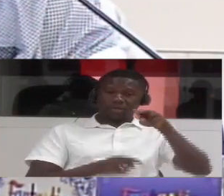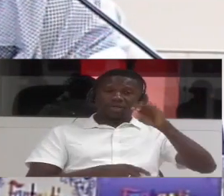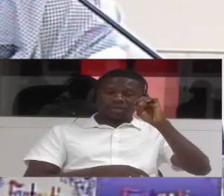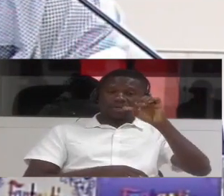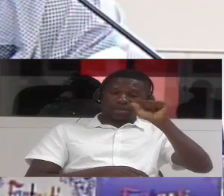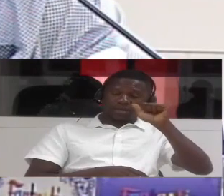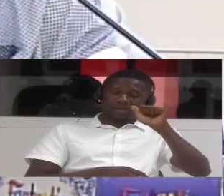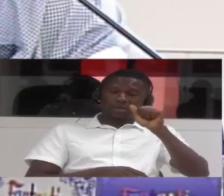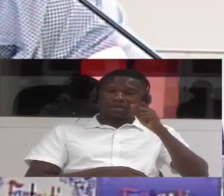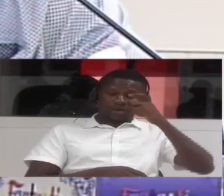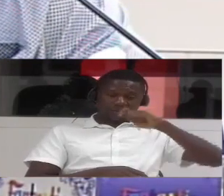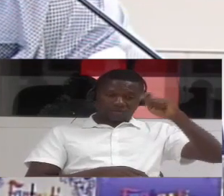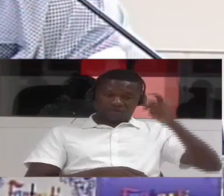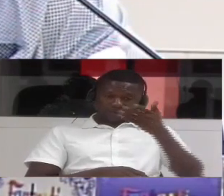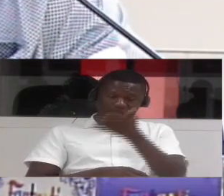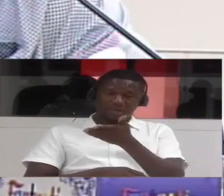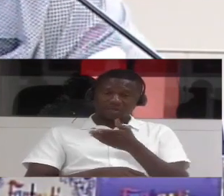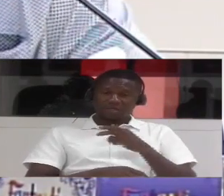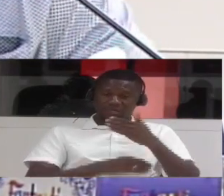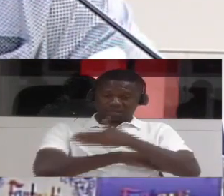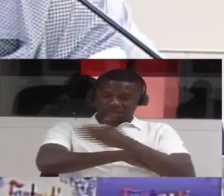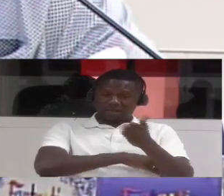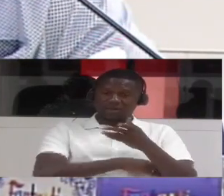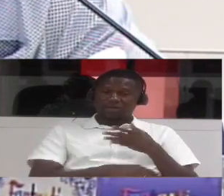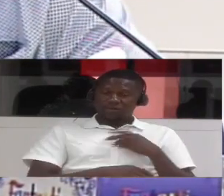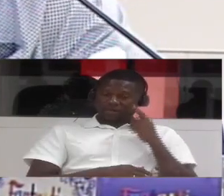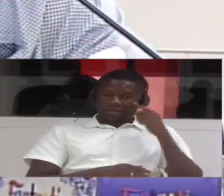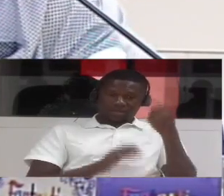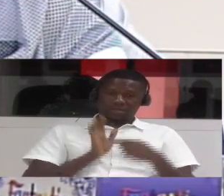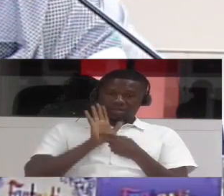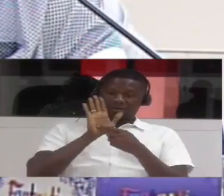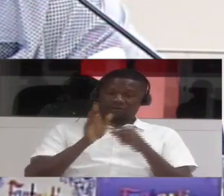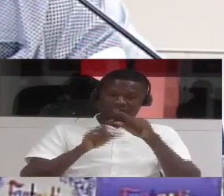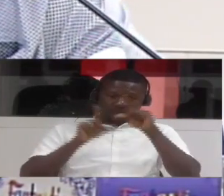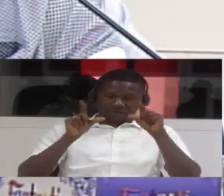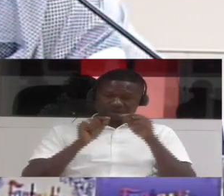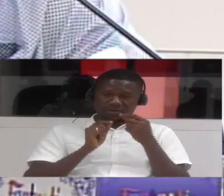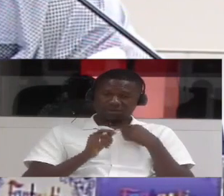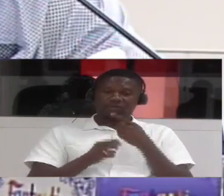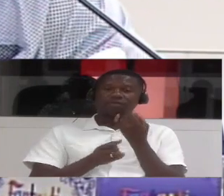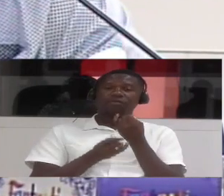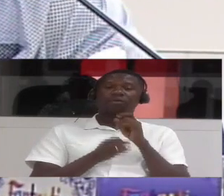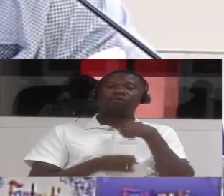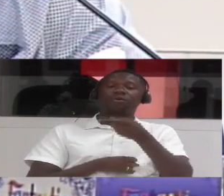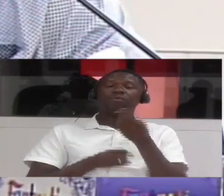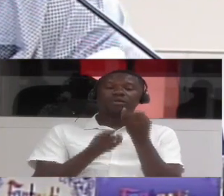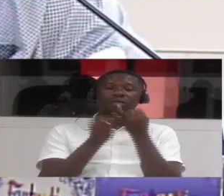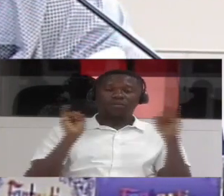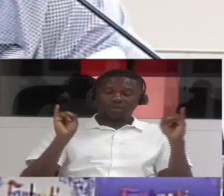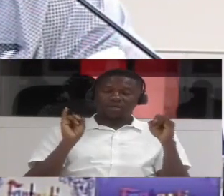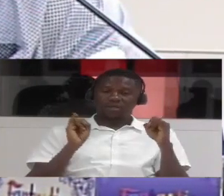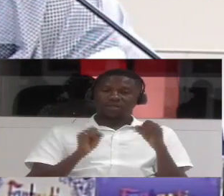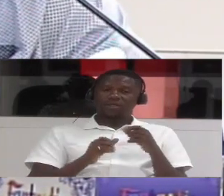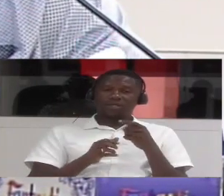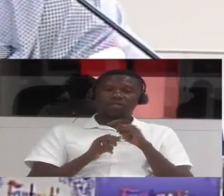of the National Assembly. When they identified themselves that they were from Independent, they were told that they wouldn't